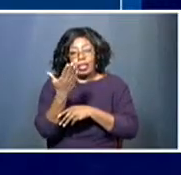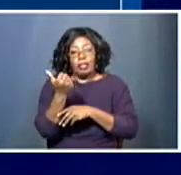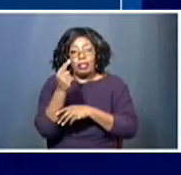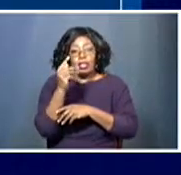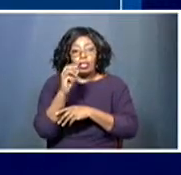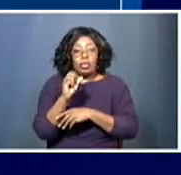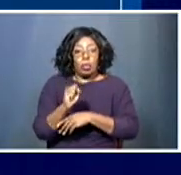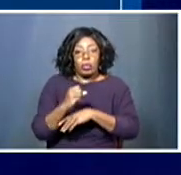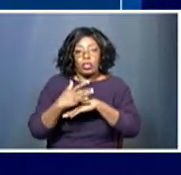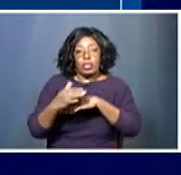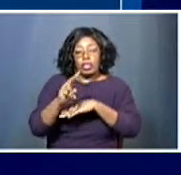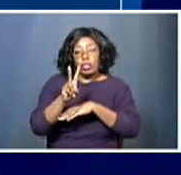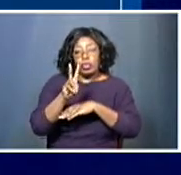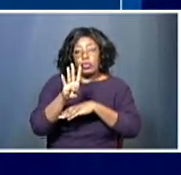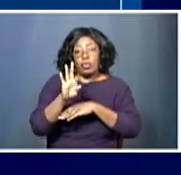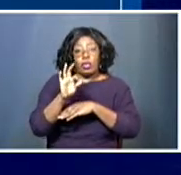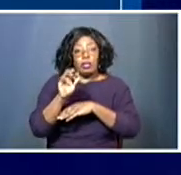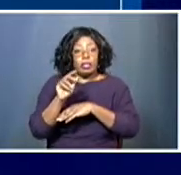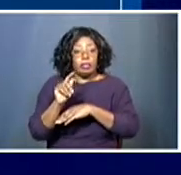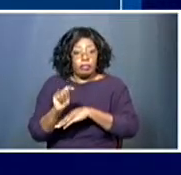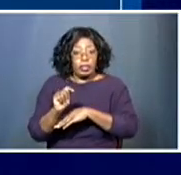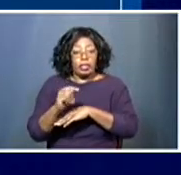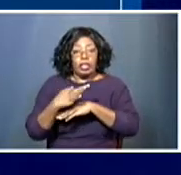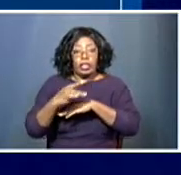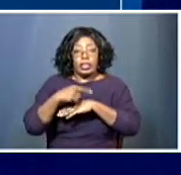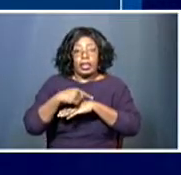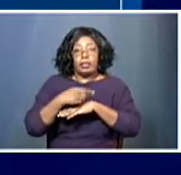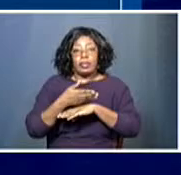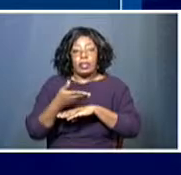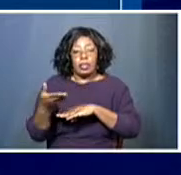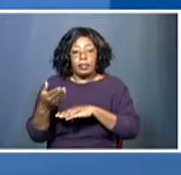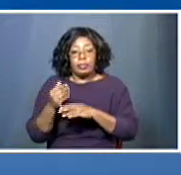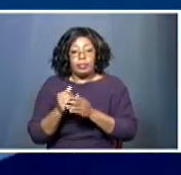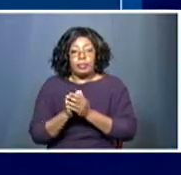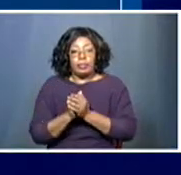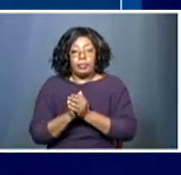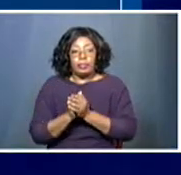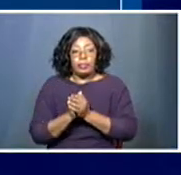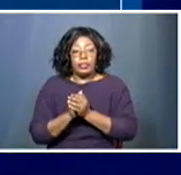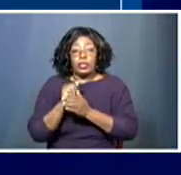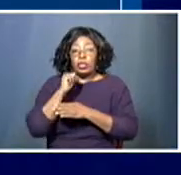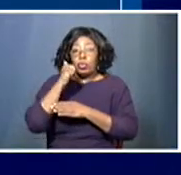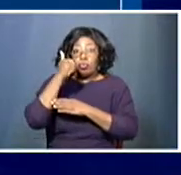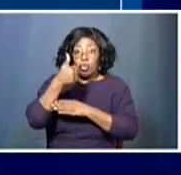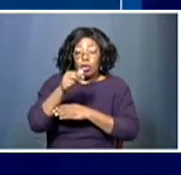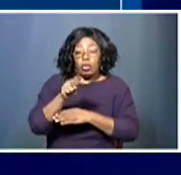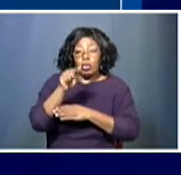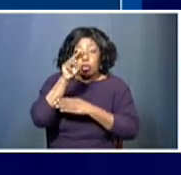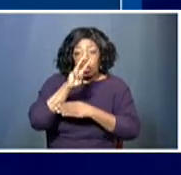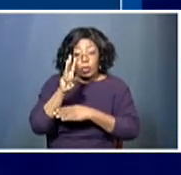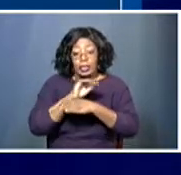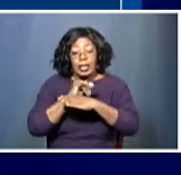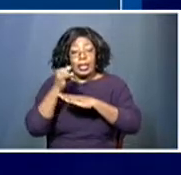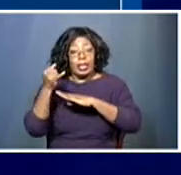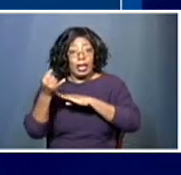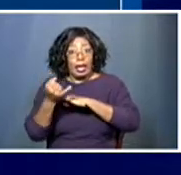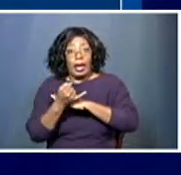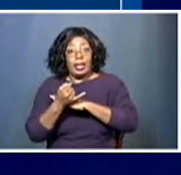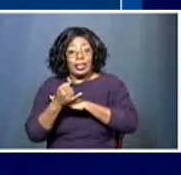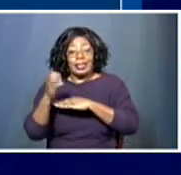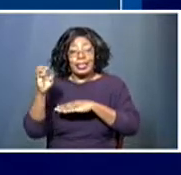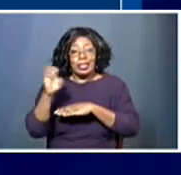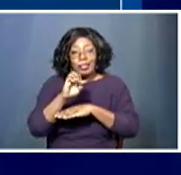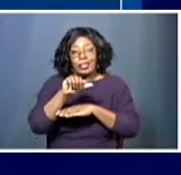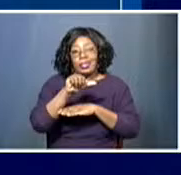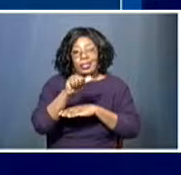knots, and the wave heights 2 to 4 feet. High tide that will take place at 8:15 this evening. Tomorrow in the northwestern islands, the winds become easterly